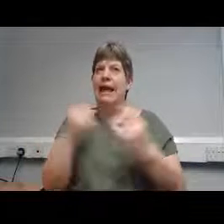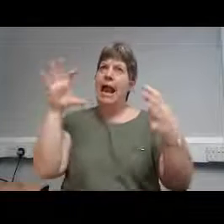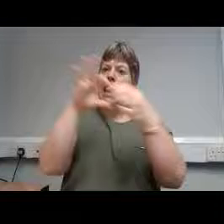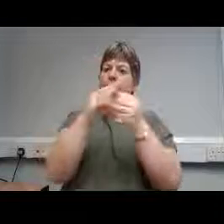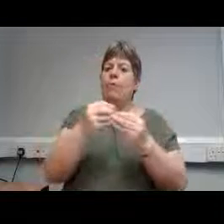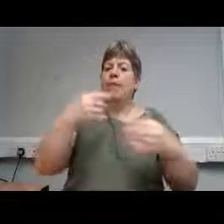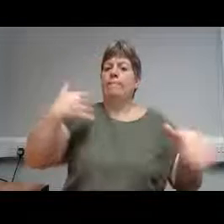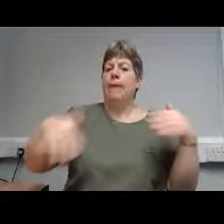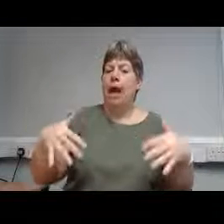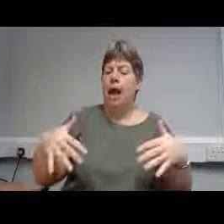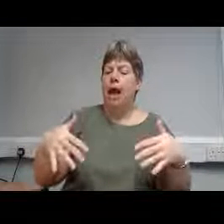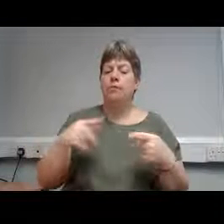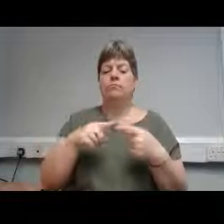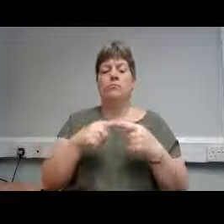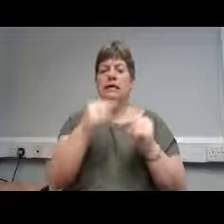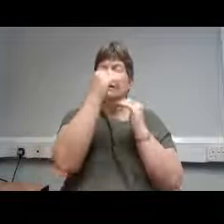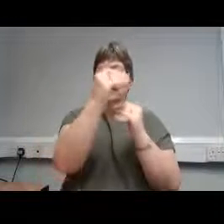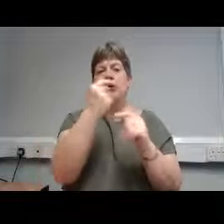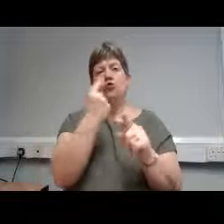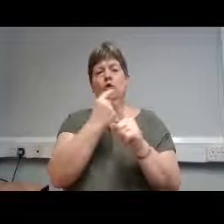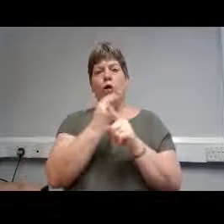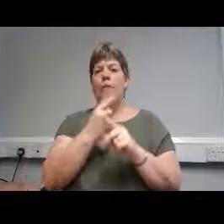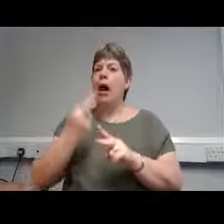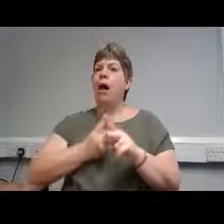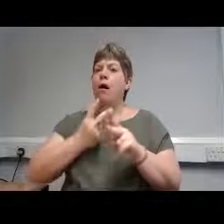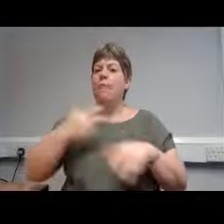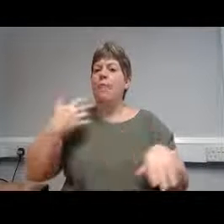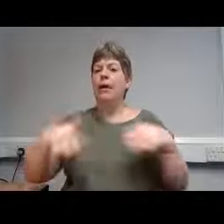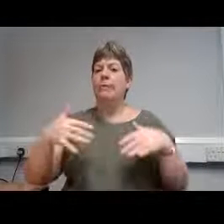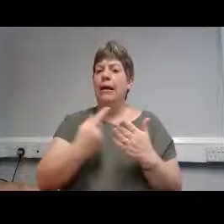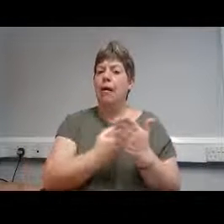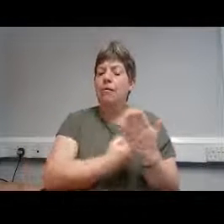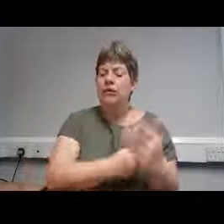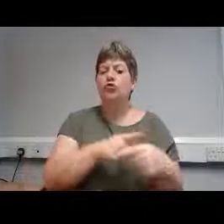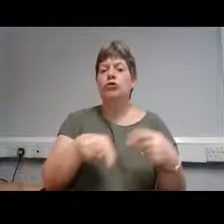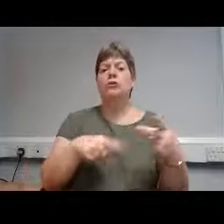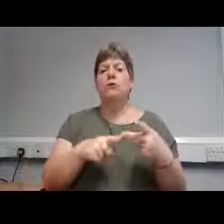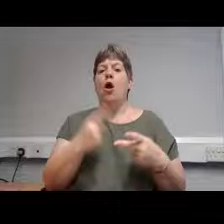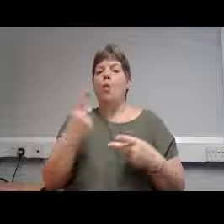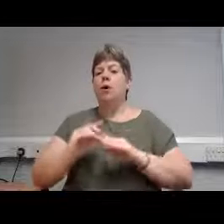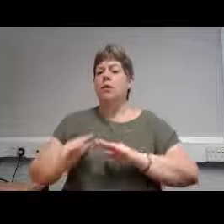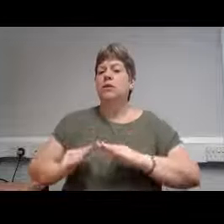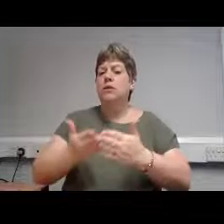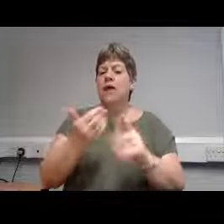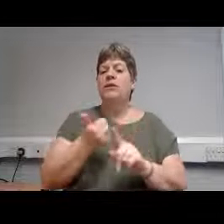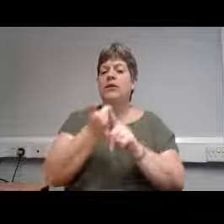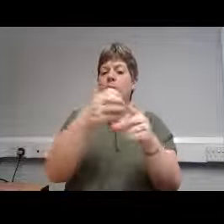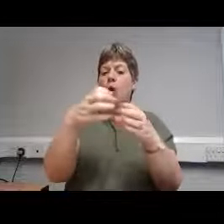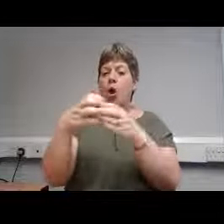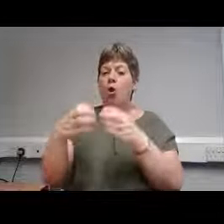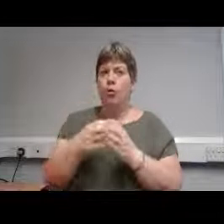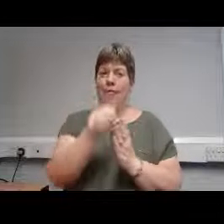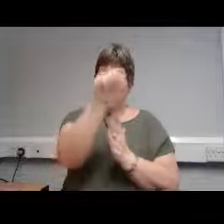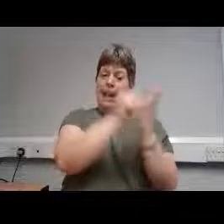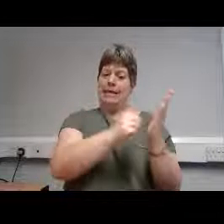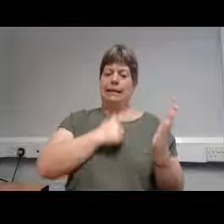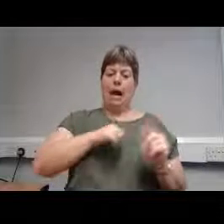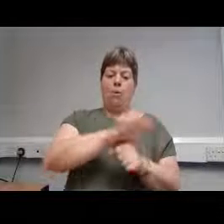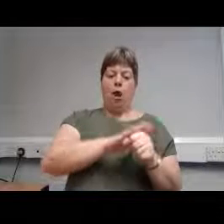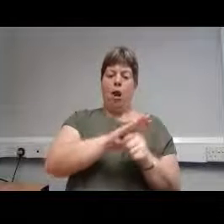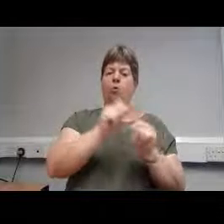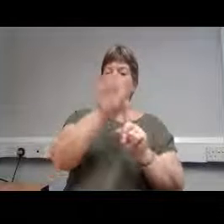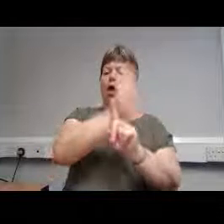pain. There's a section on common pain conditions, one on services and support groups, which lists our local Derbyshire services and